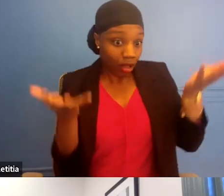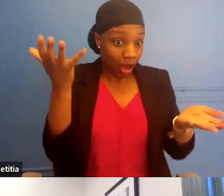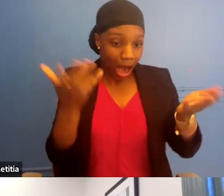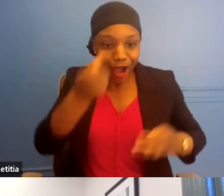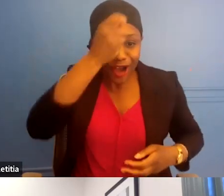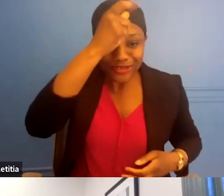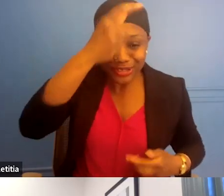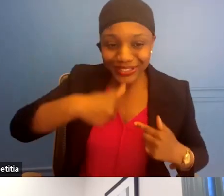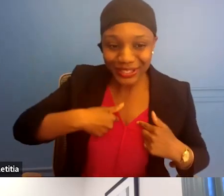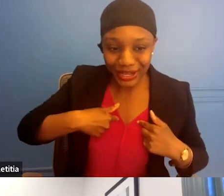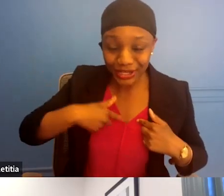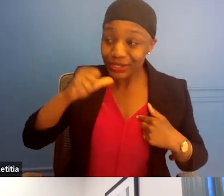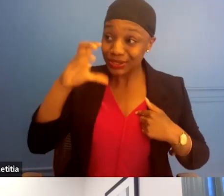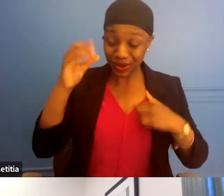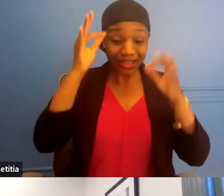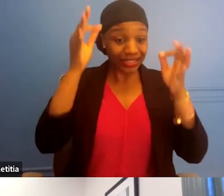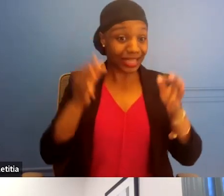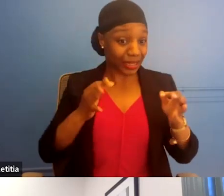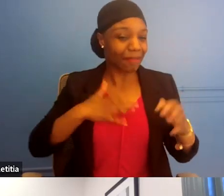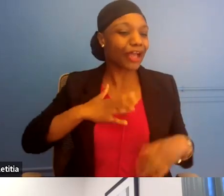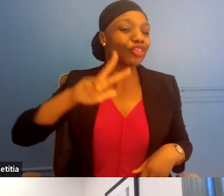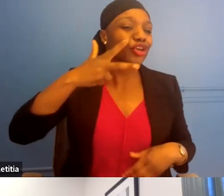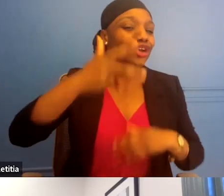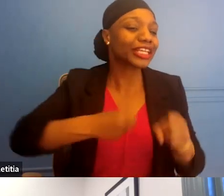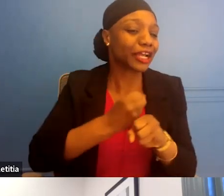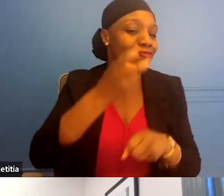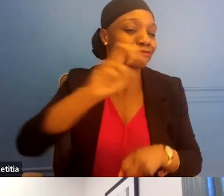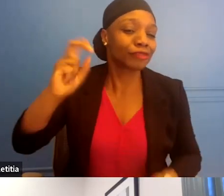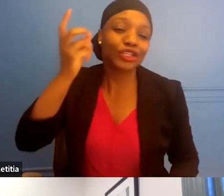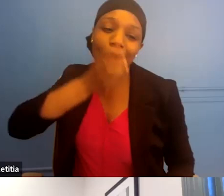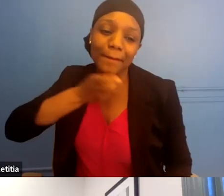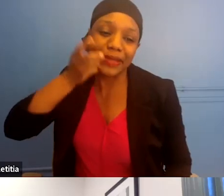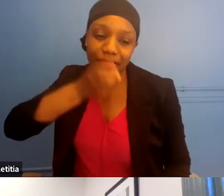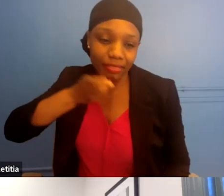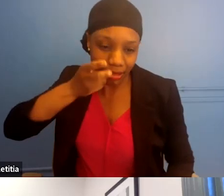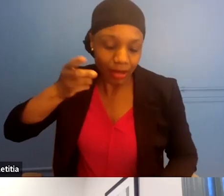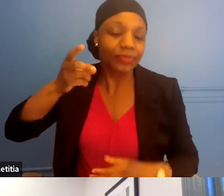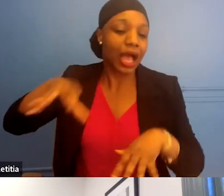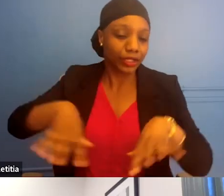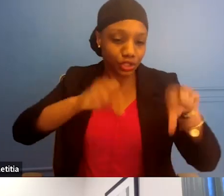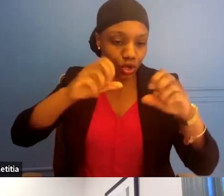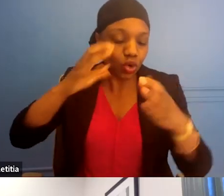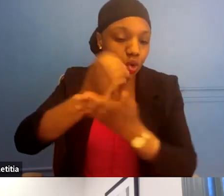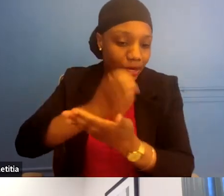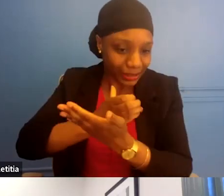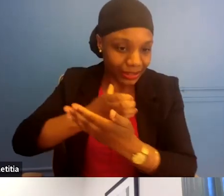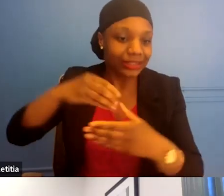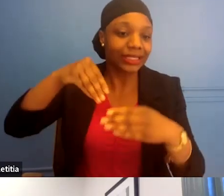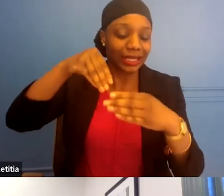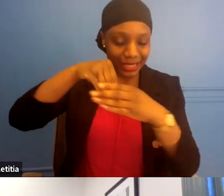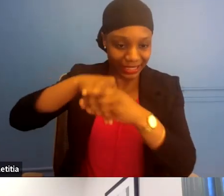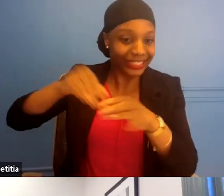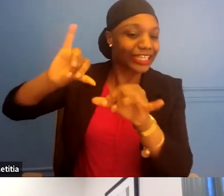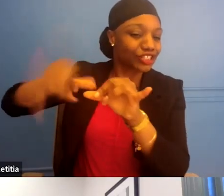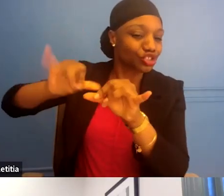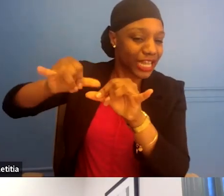student to do my third year at Dartmouth College, where I ended up taking classes in the engineering school there, as well